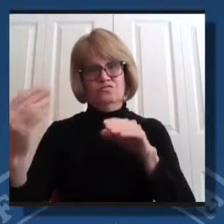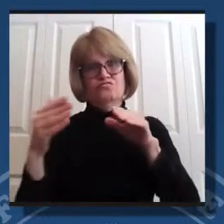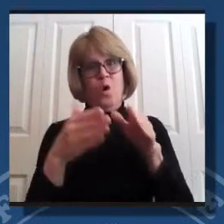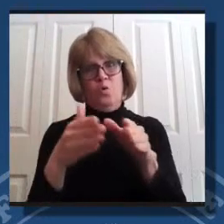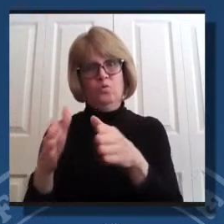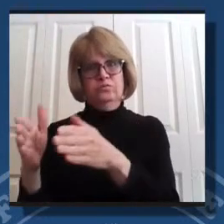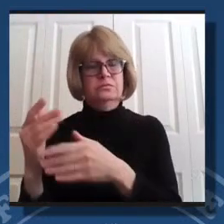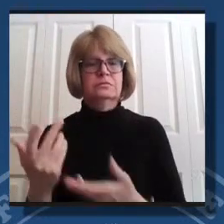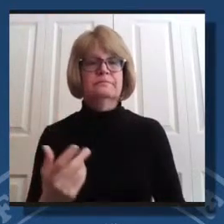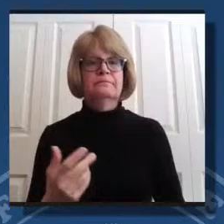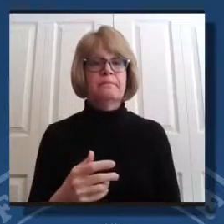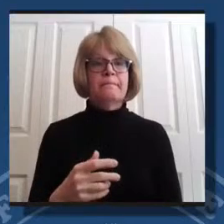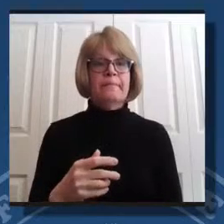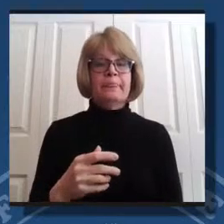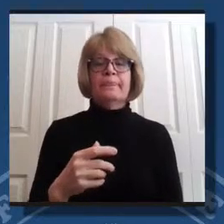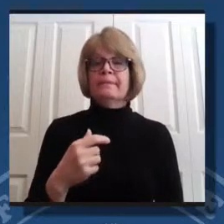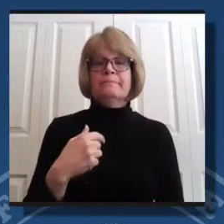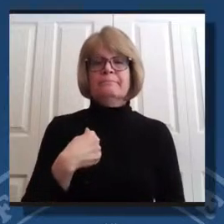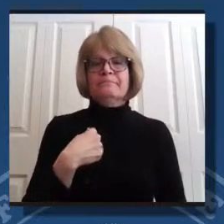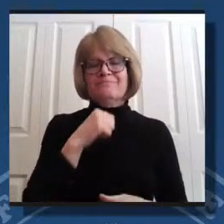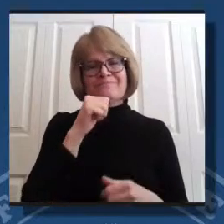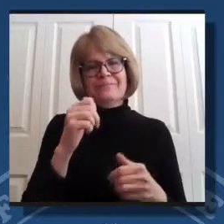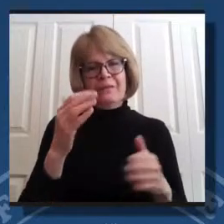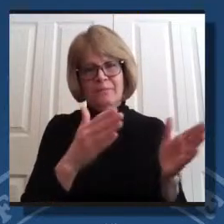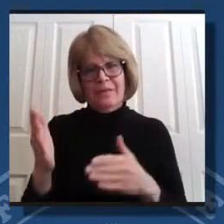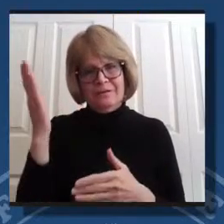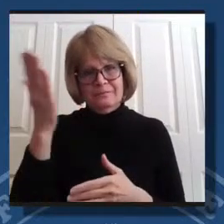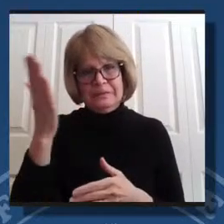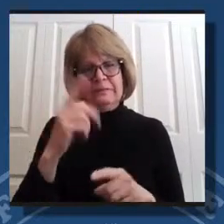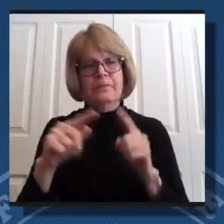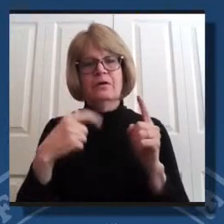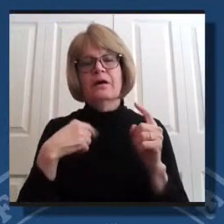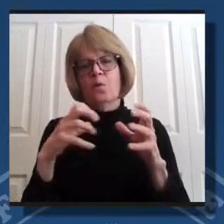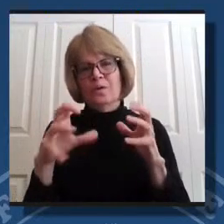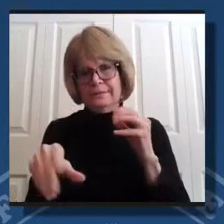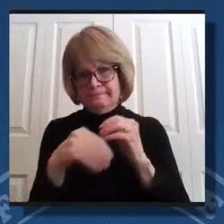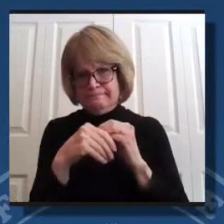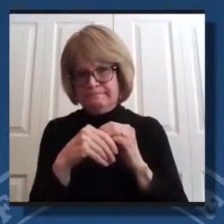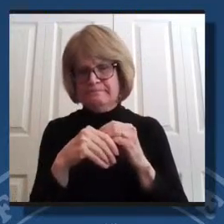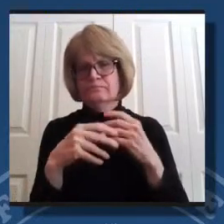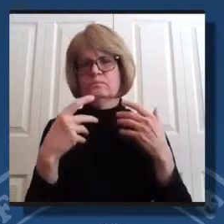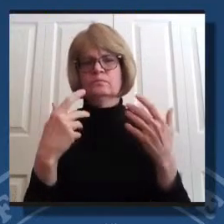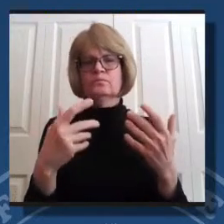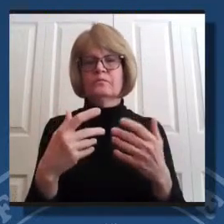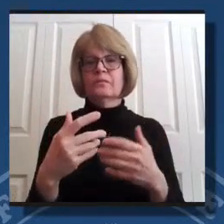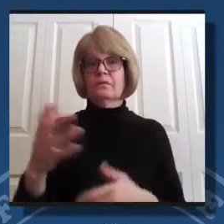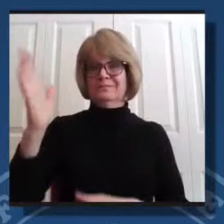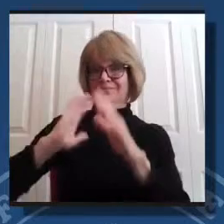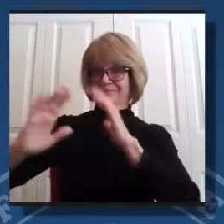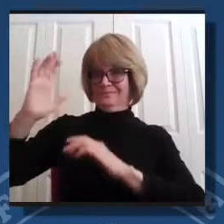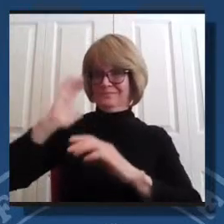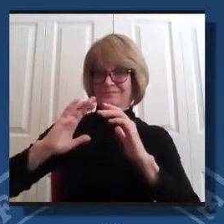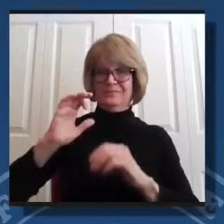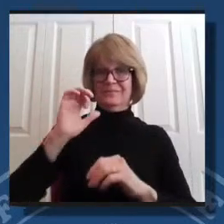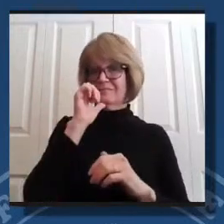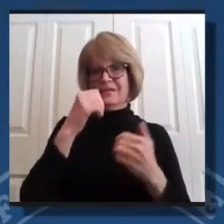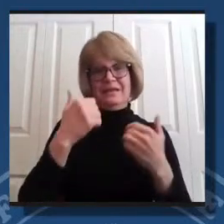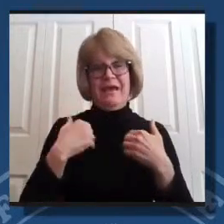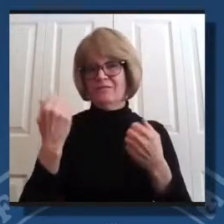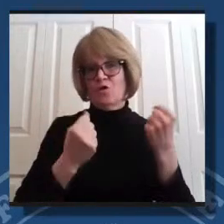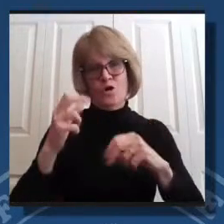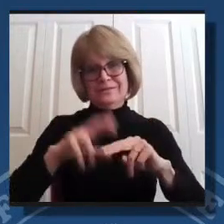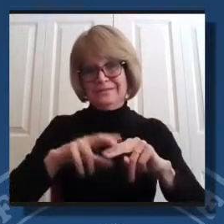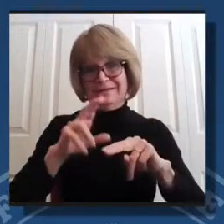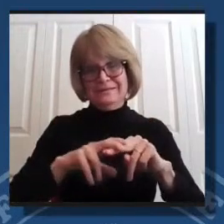thing that I didn't plan on speaking, but the one thing that I'm getting out of this is that years ago, we didn't have car seats, like